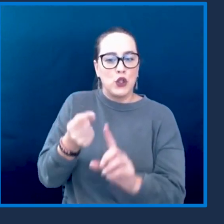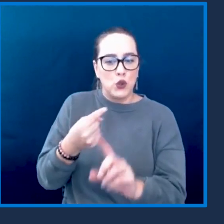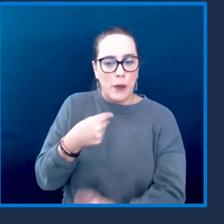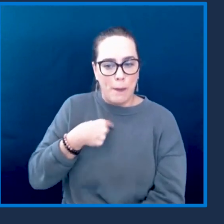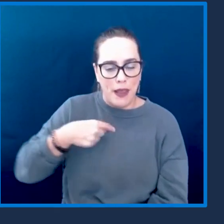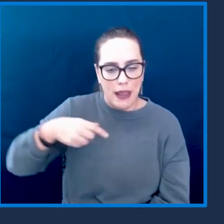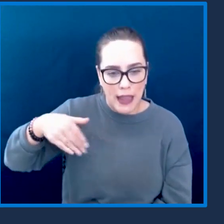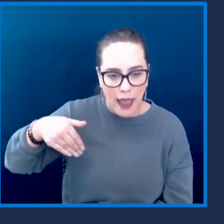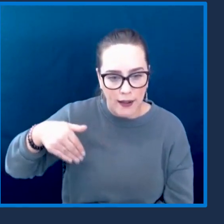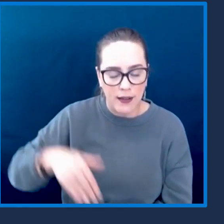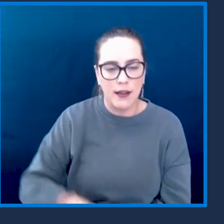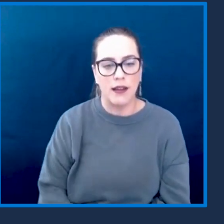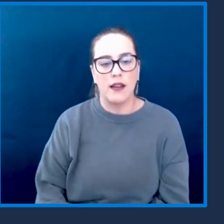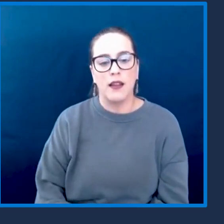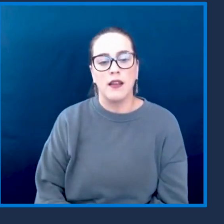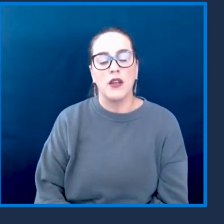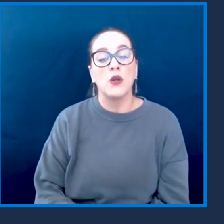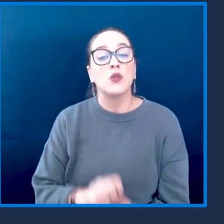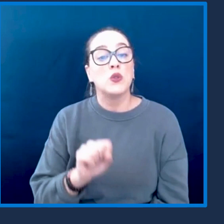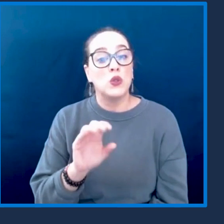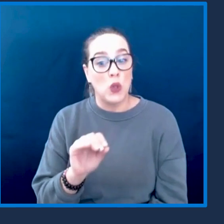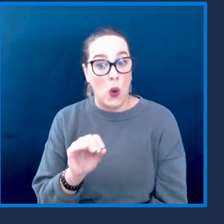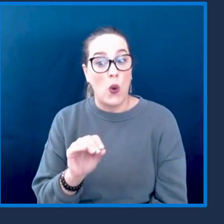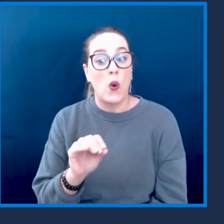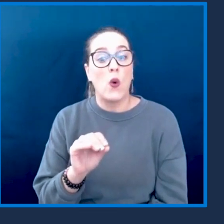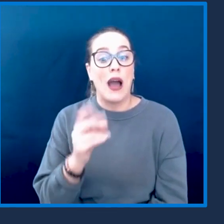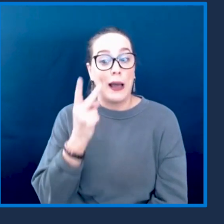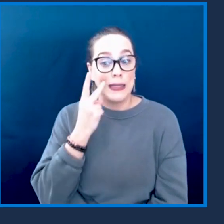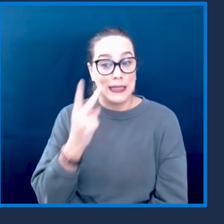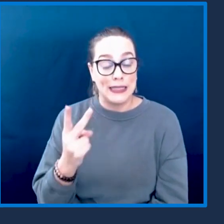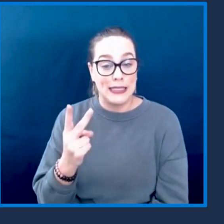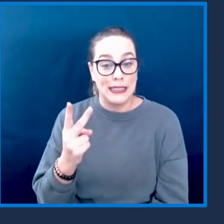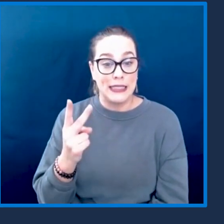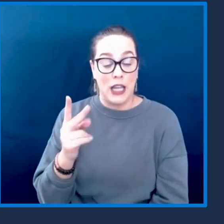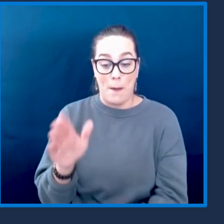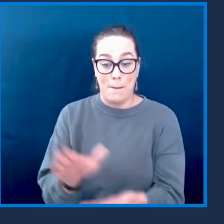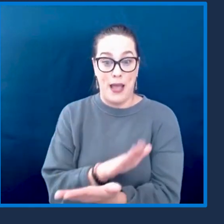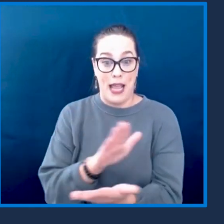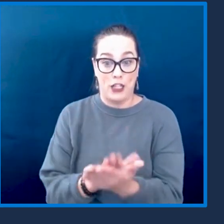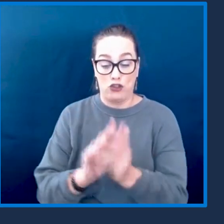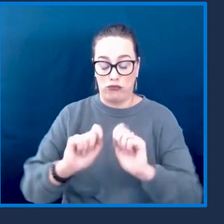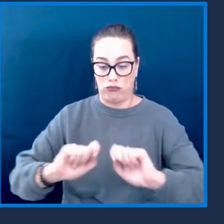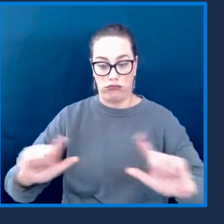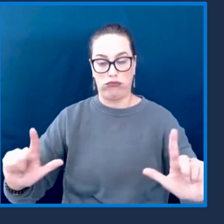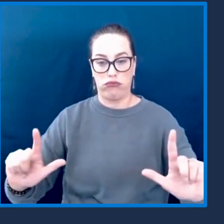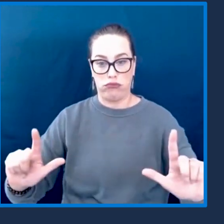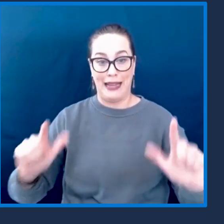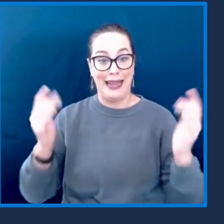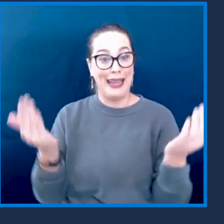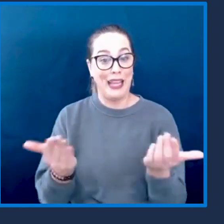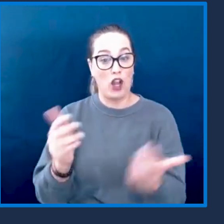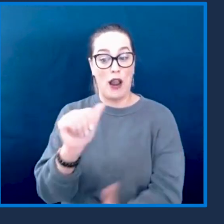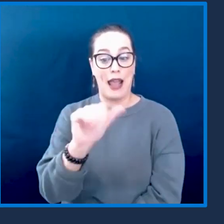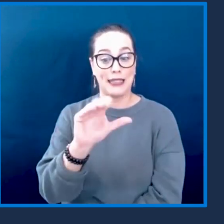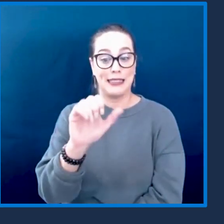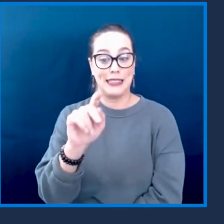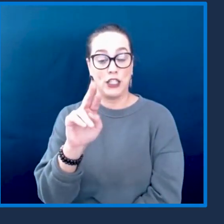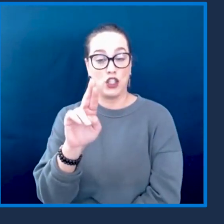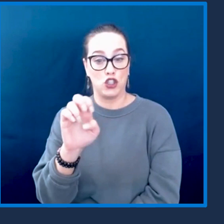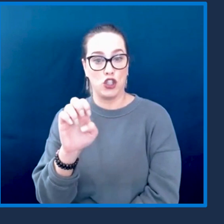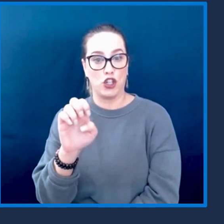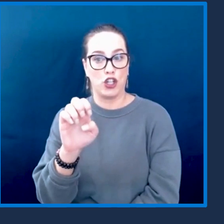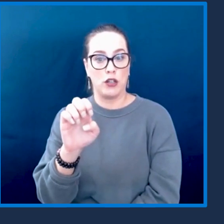moment, and there on the page was the statement that was written boldly that said, at Accenture, it's okay to talk